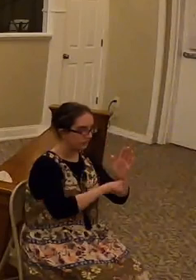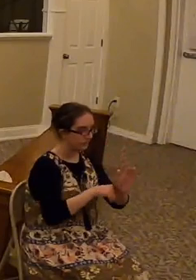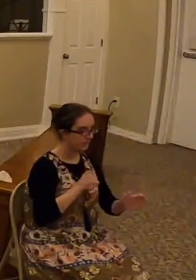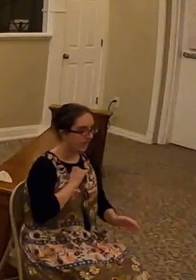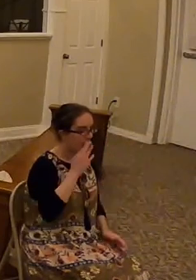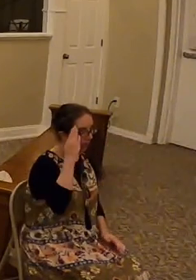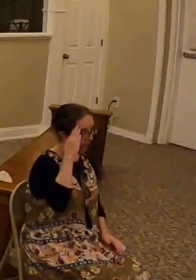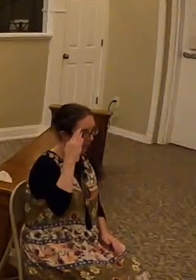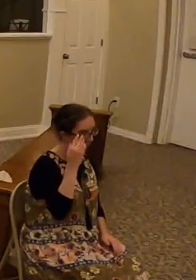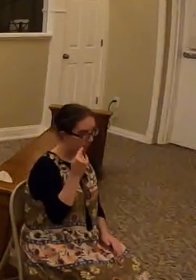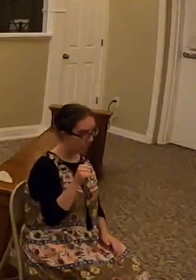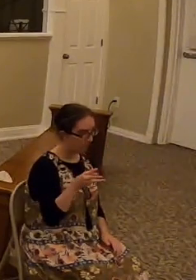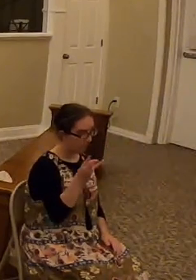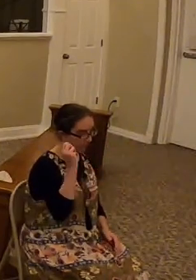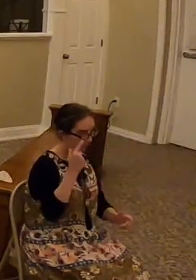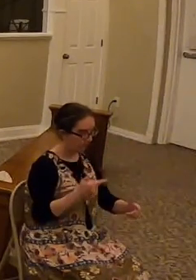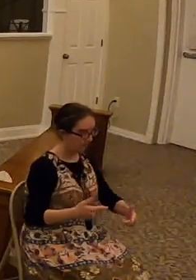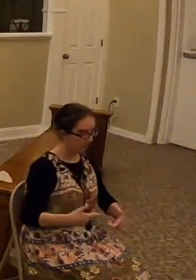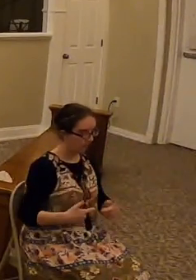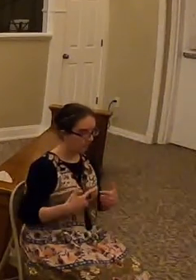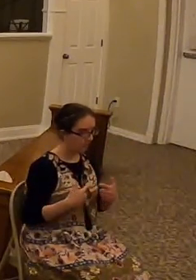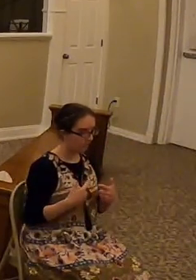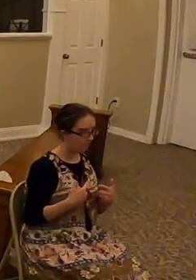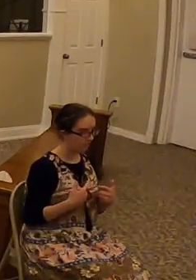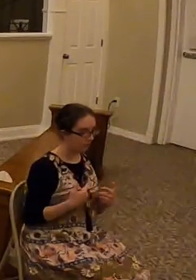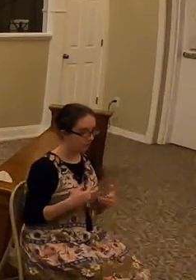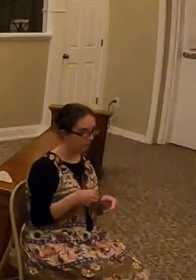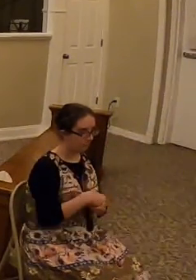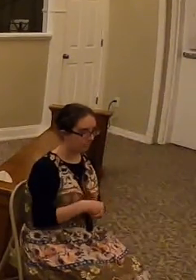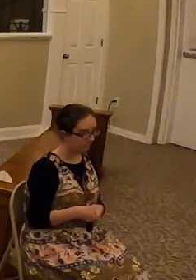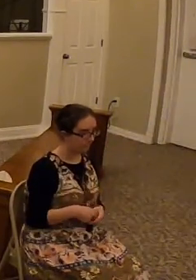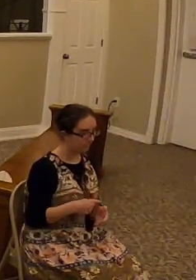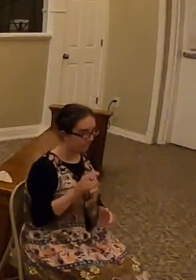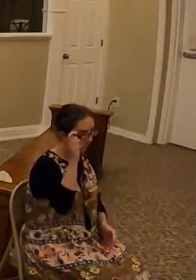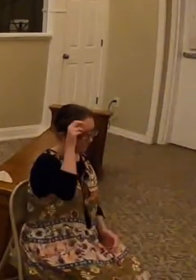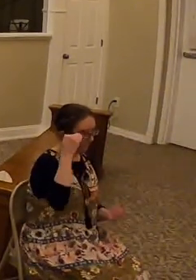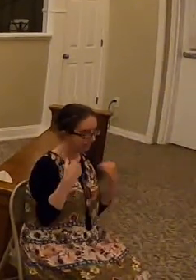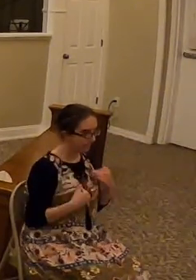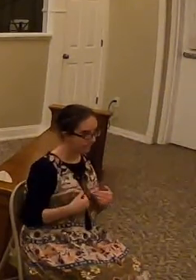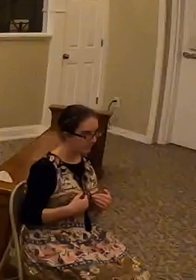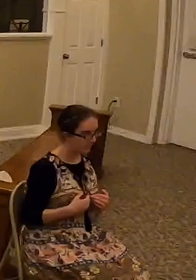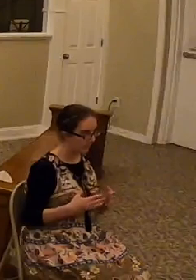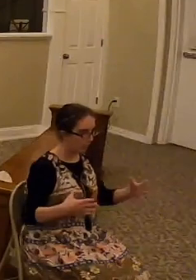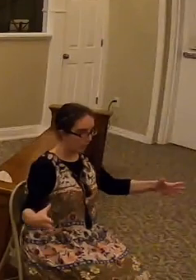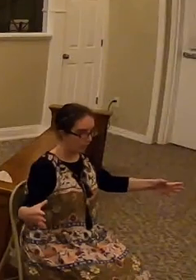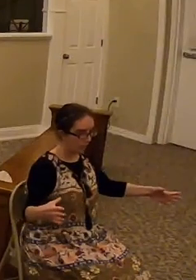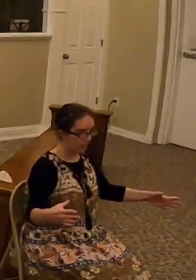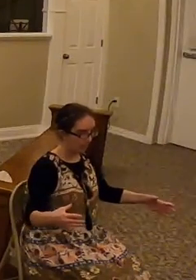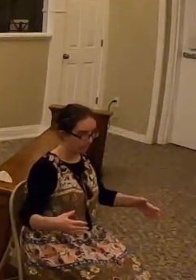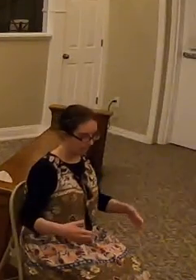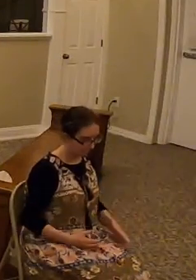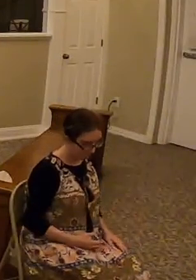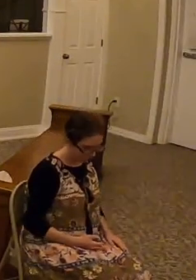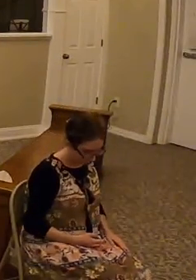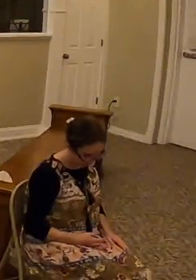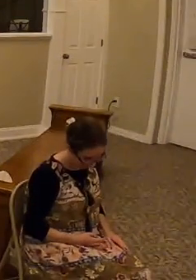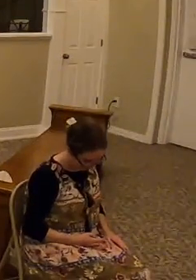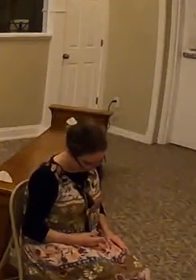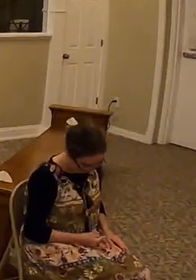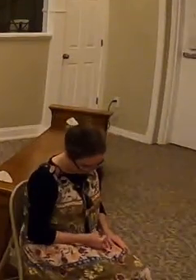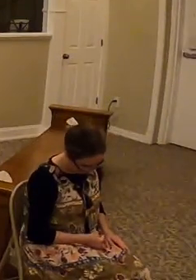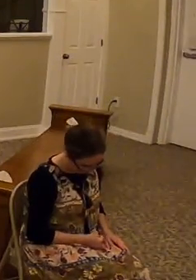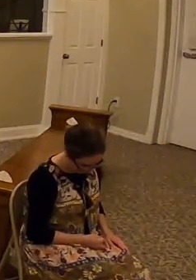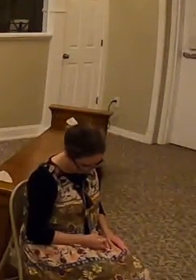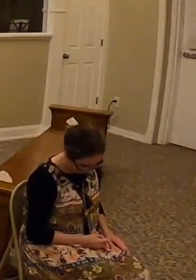I know the day we're living in, and I understand that Satan has enlarged itself in this day